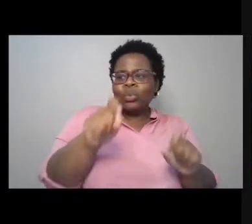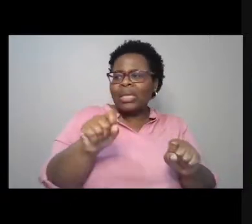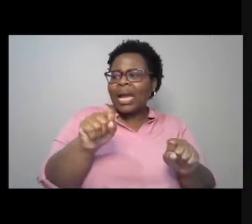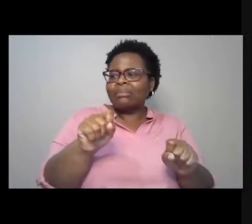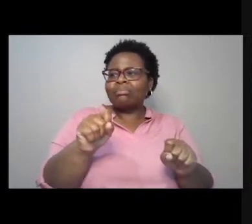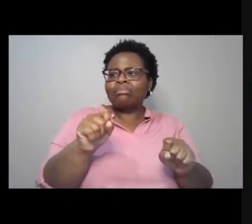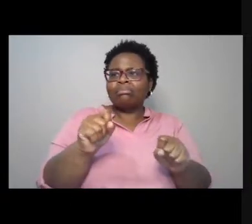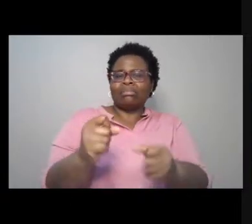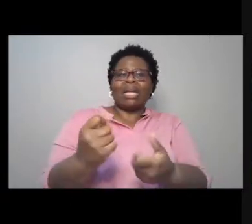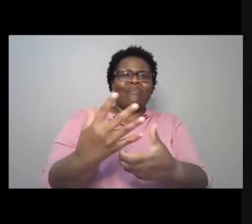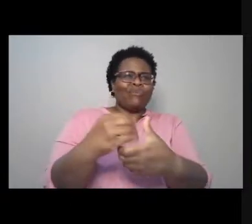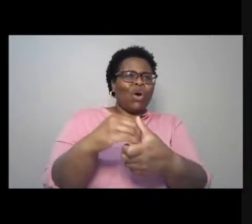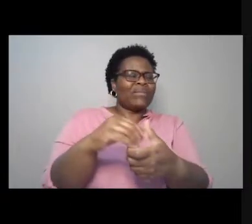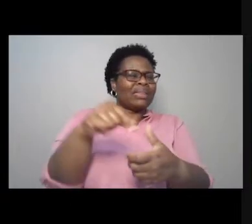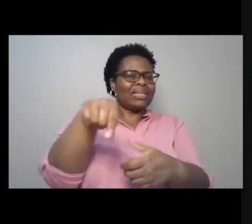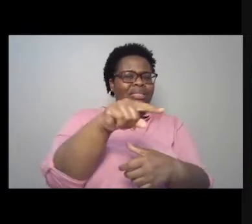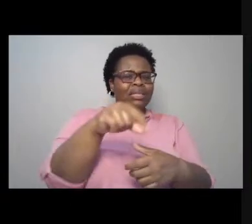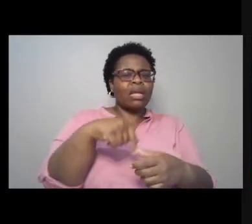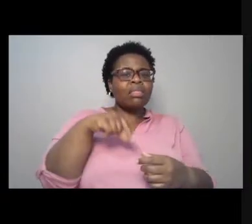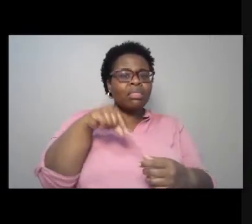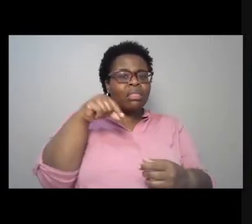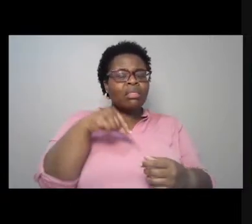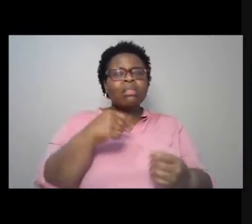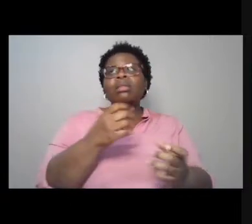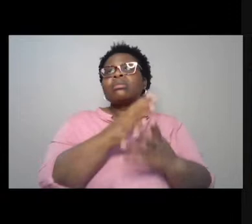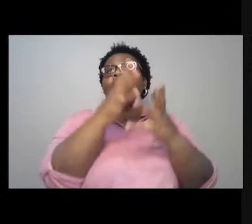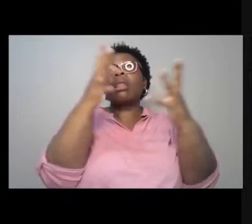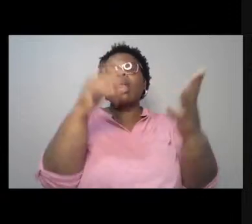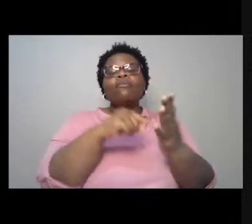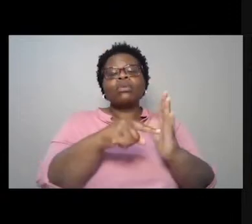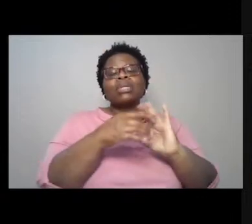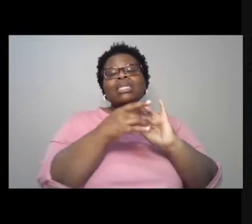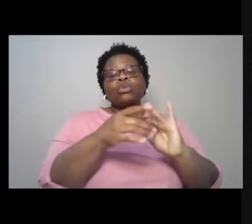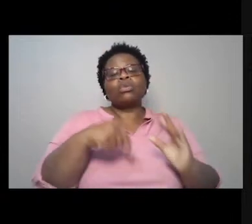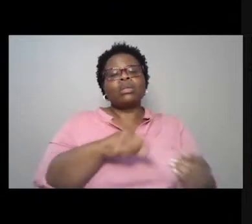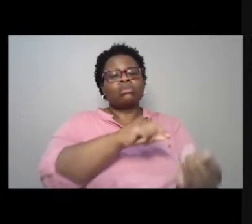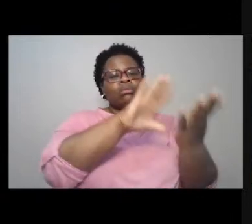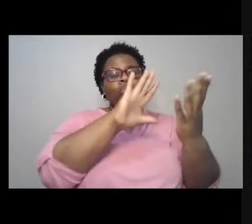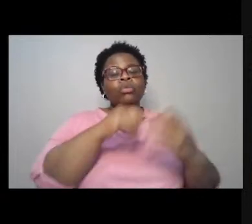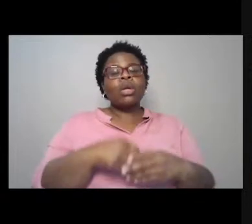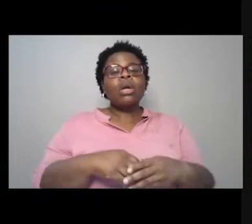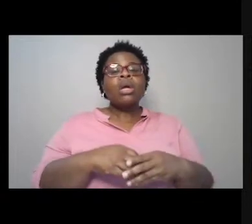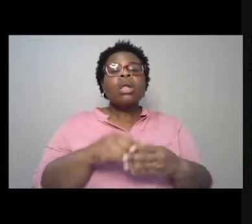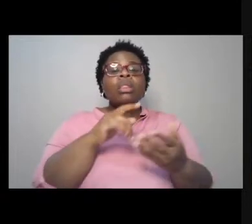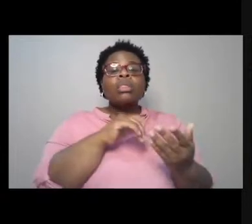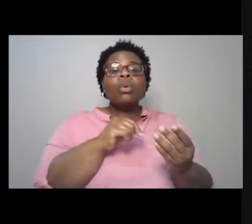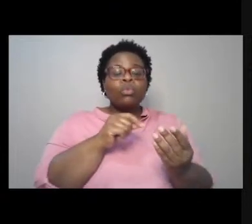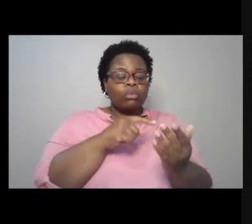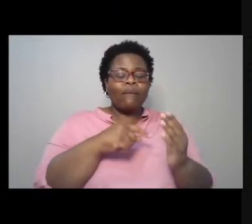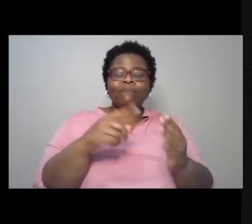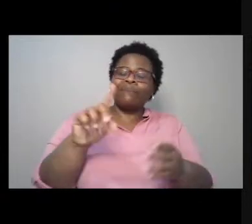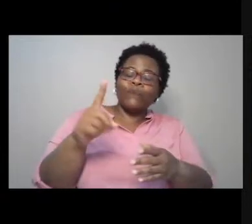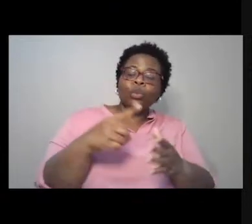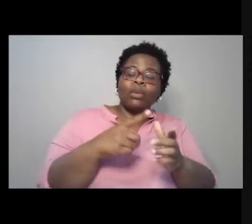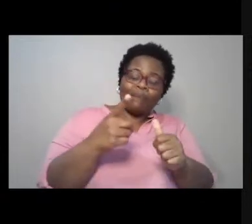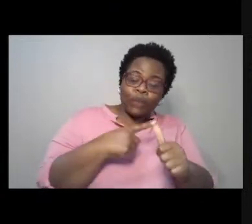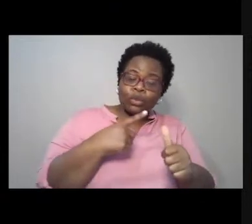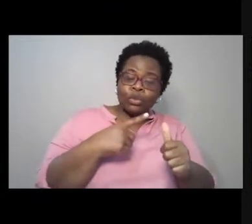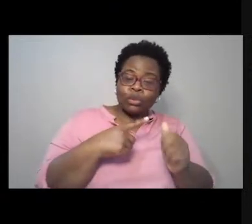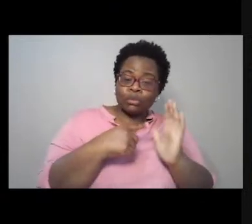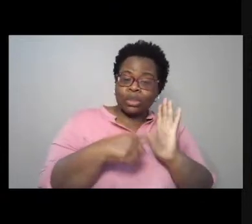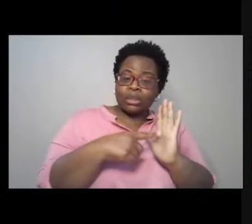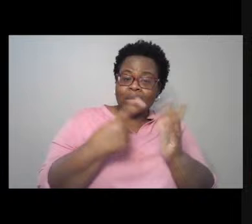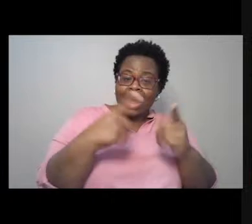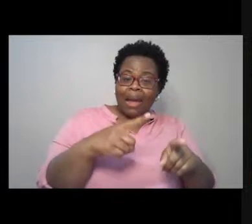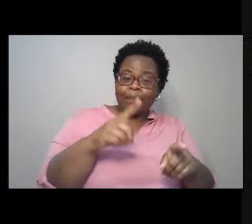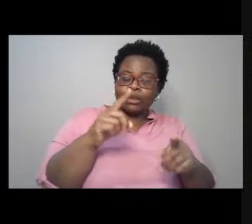can we all be part of this. There is lots of research done about this approach. The first ones were done in the 90s, and